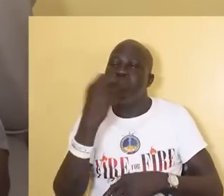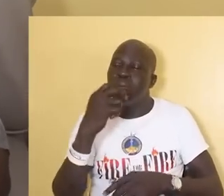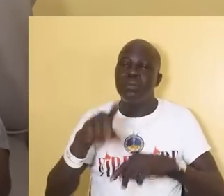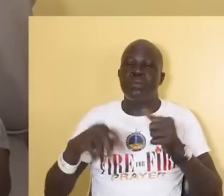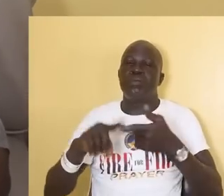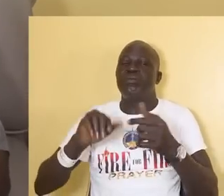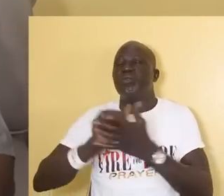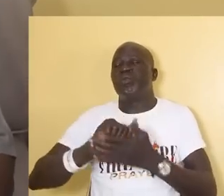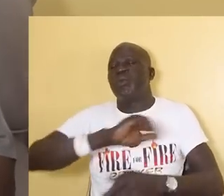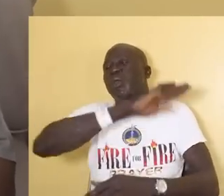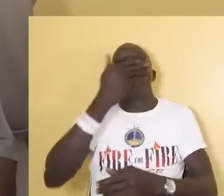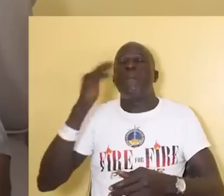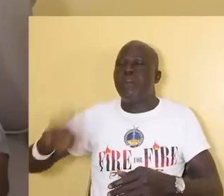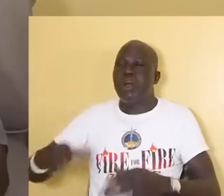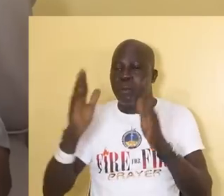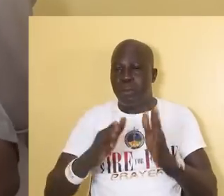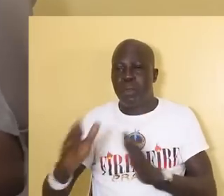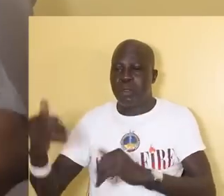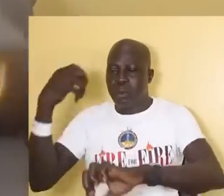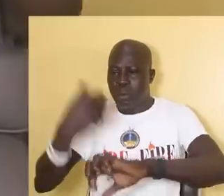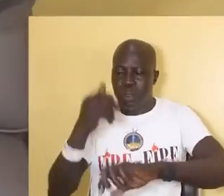prophet no gbe ma won ni bi lori